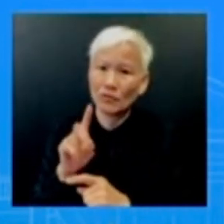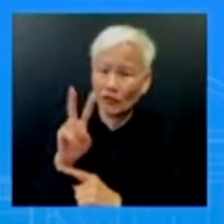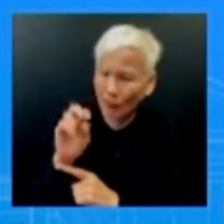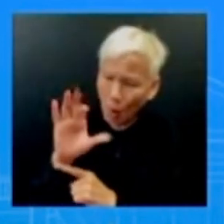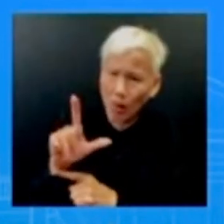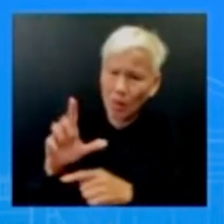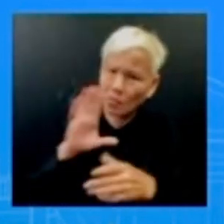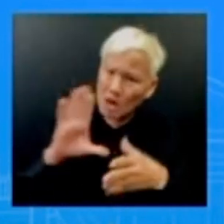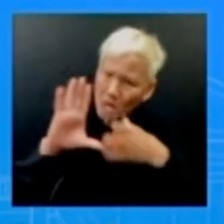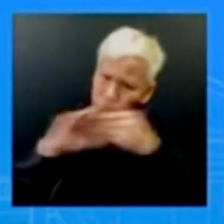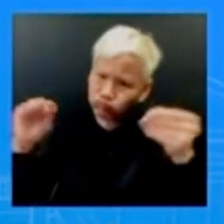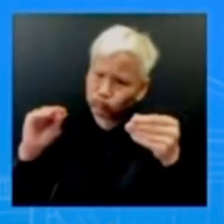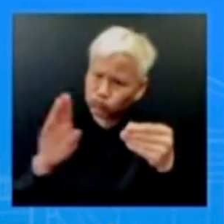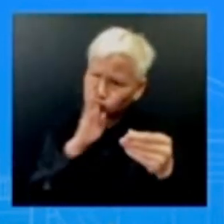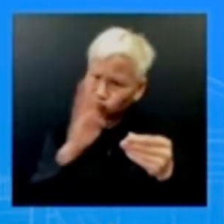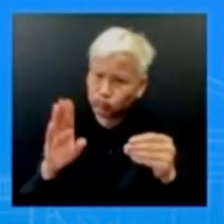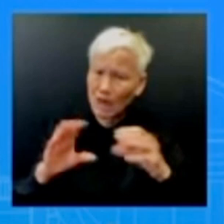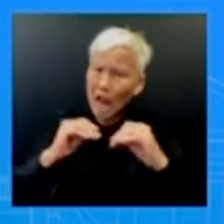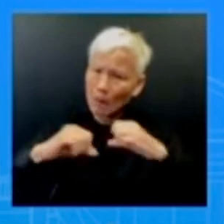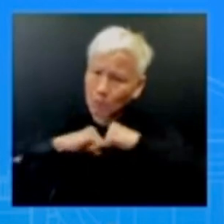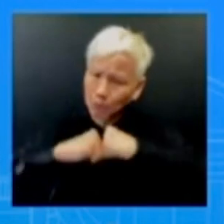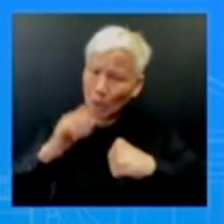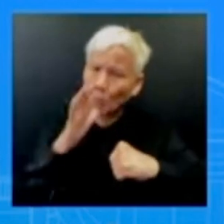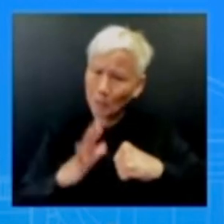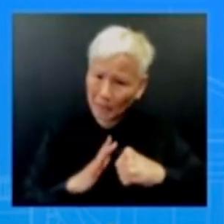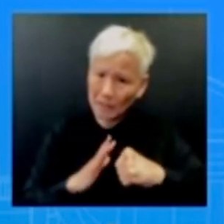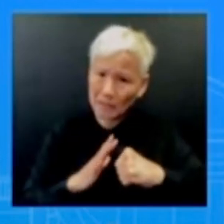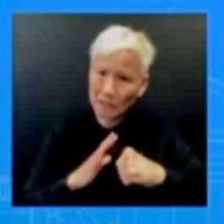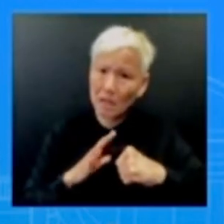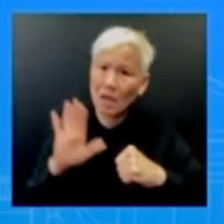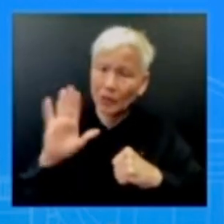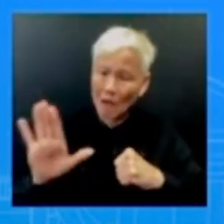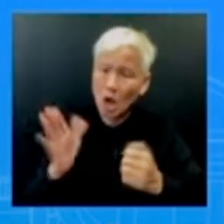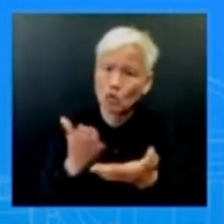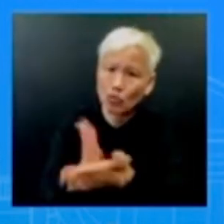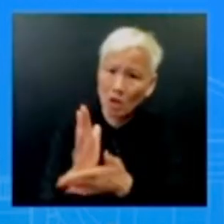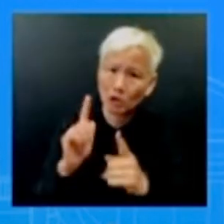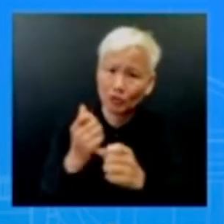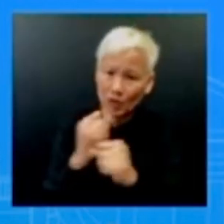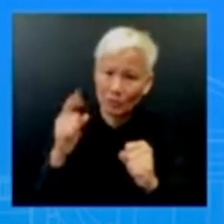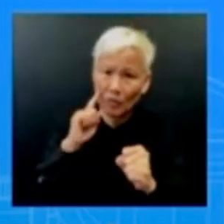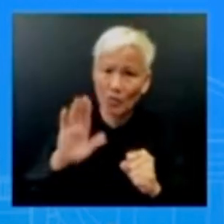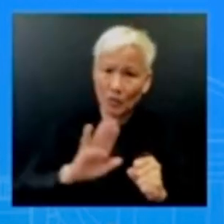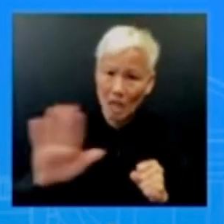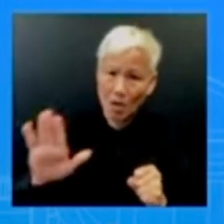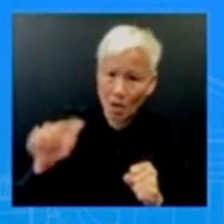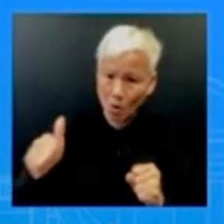protecting women and their rights to choose for themselves, for their own body, on how